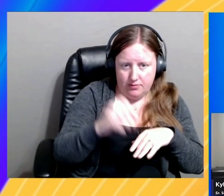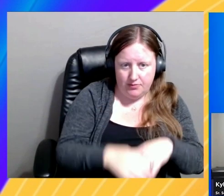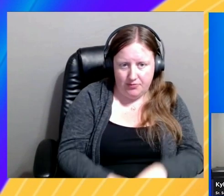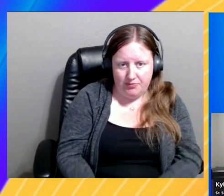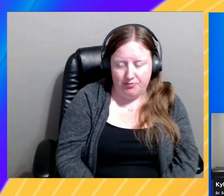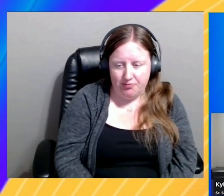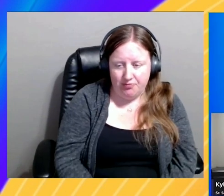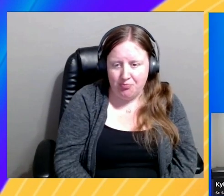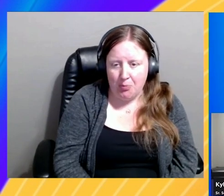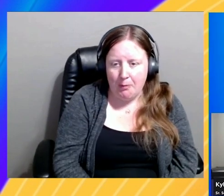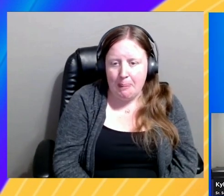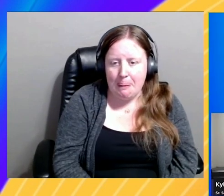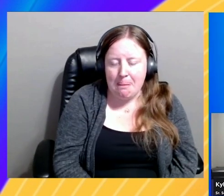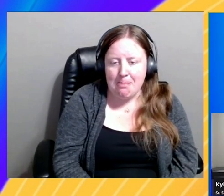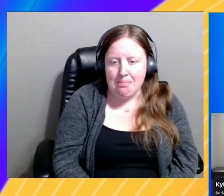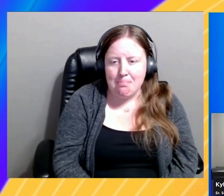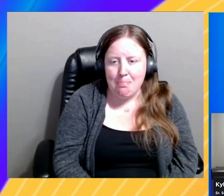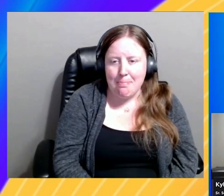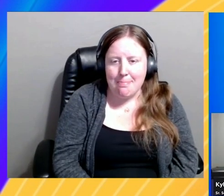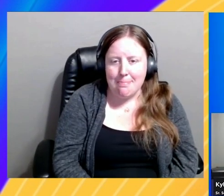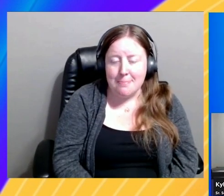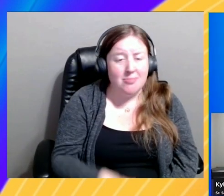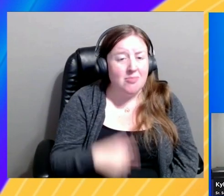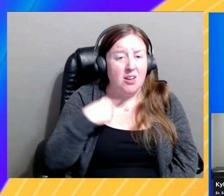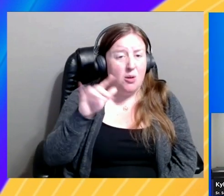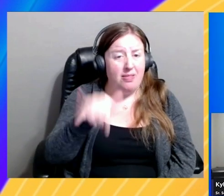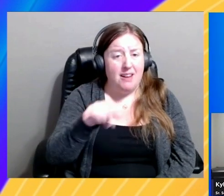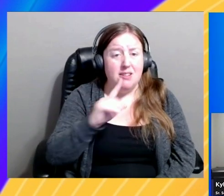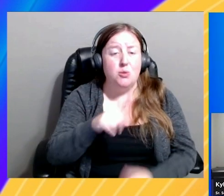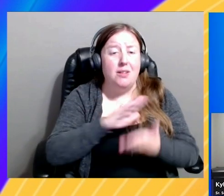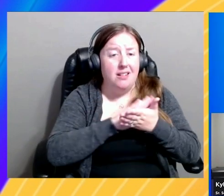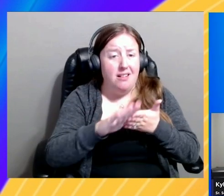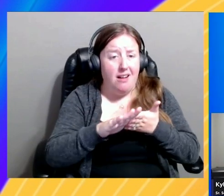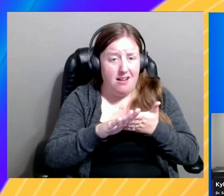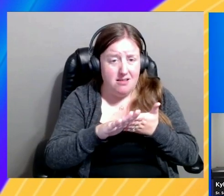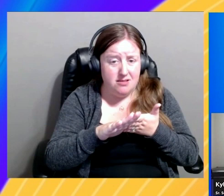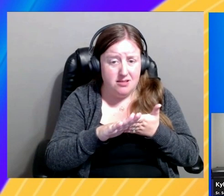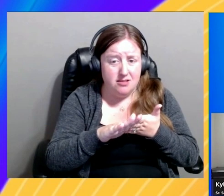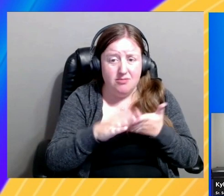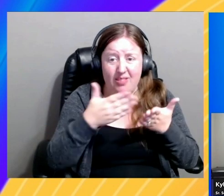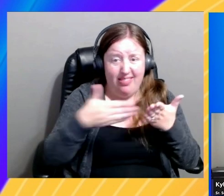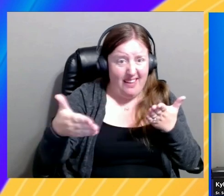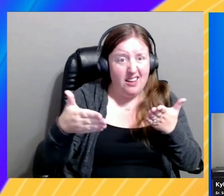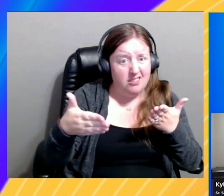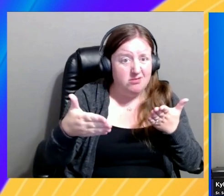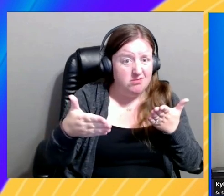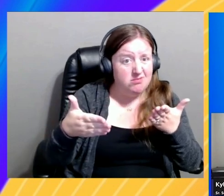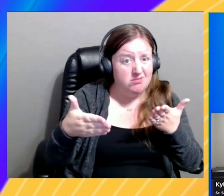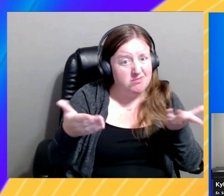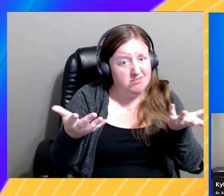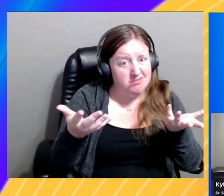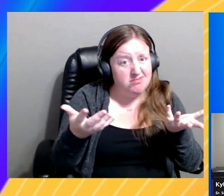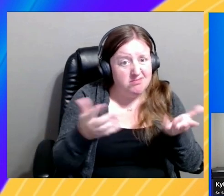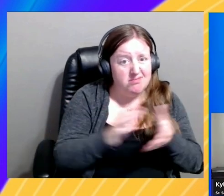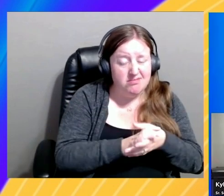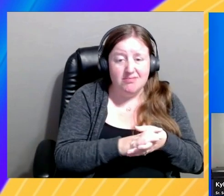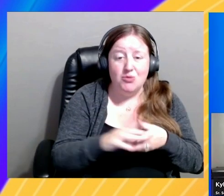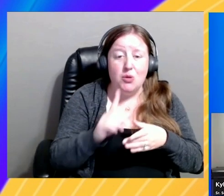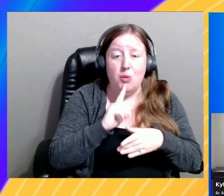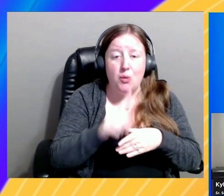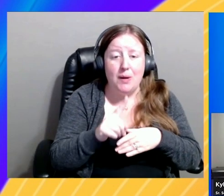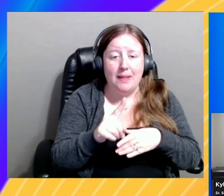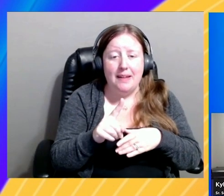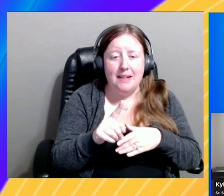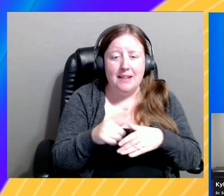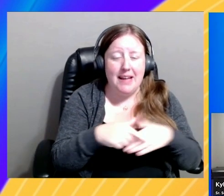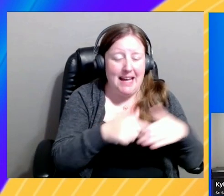so this is I think a really nice thing because it takes you kind of end to